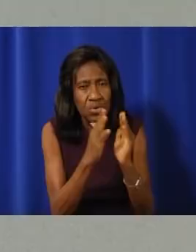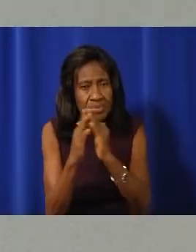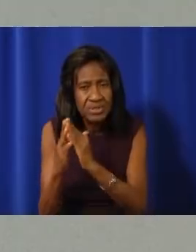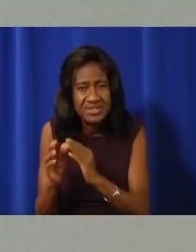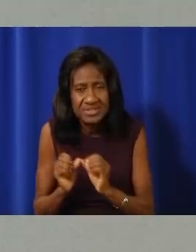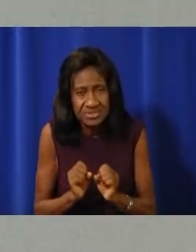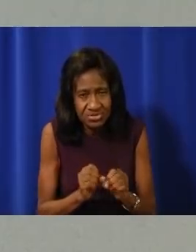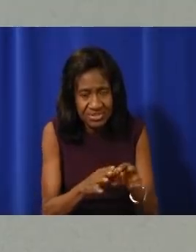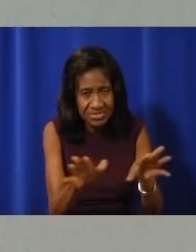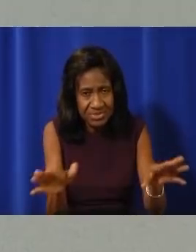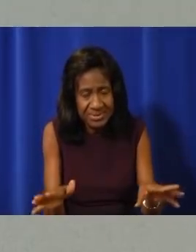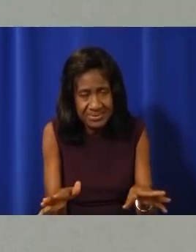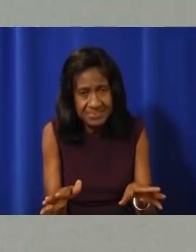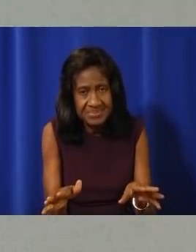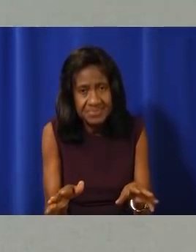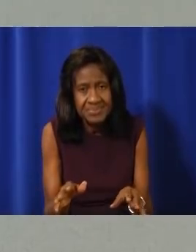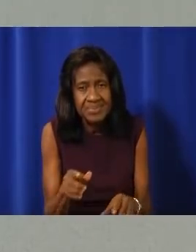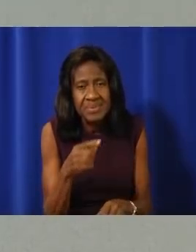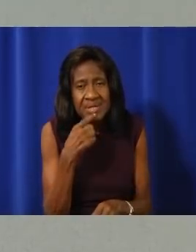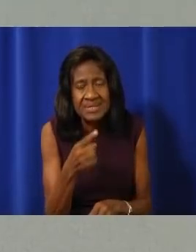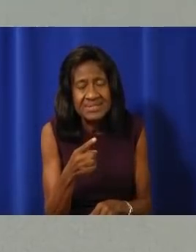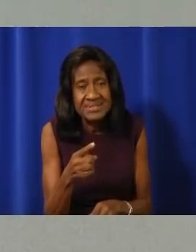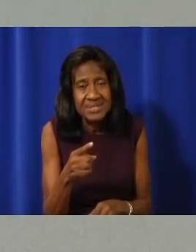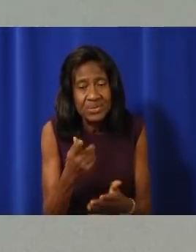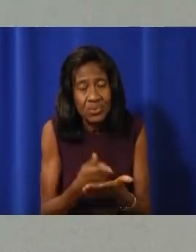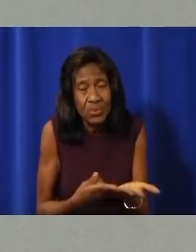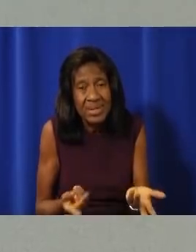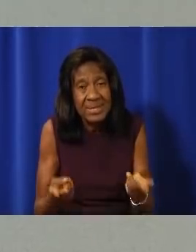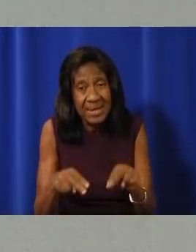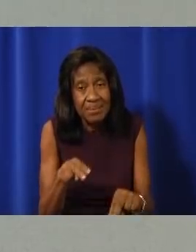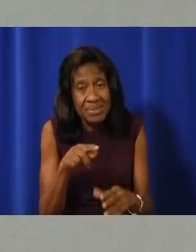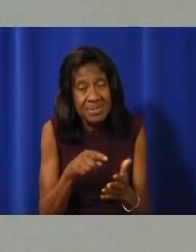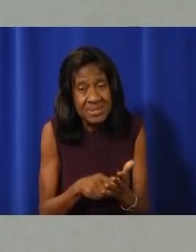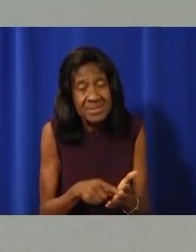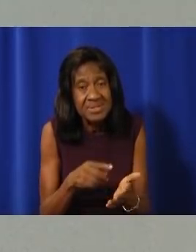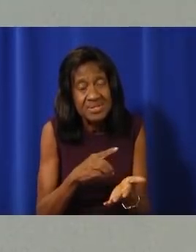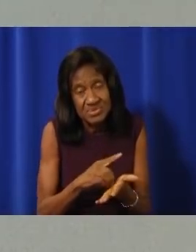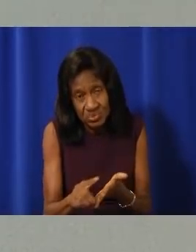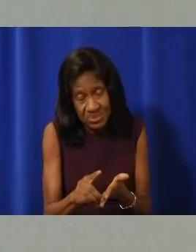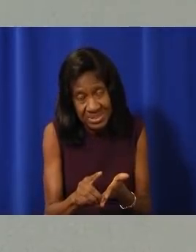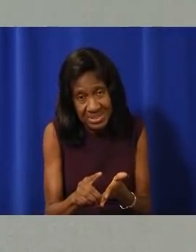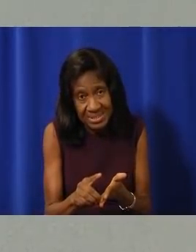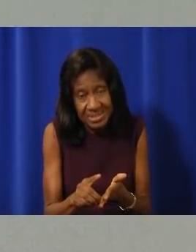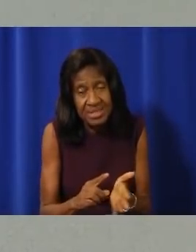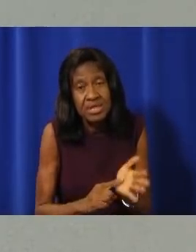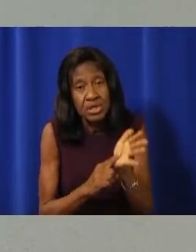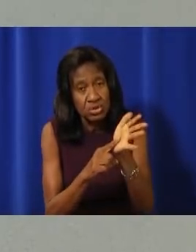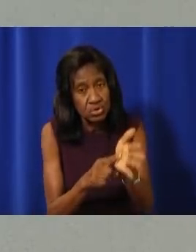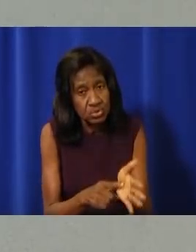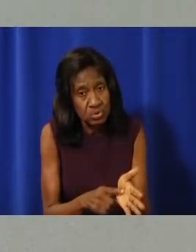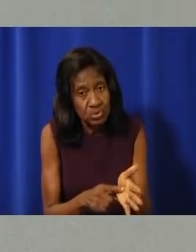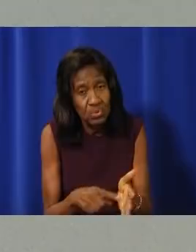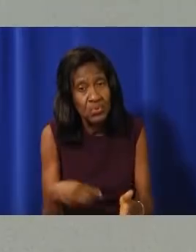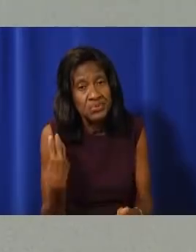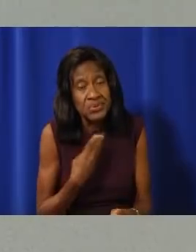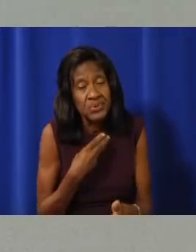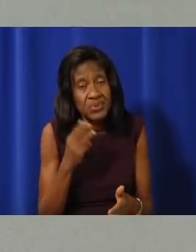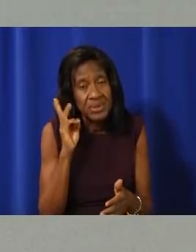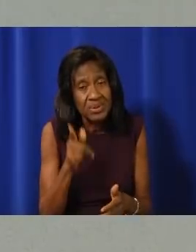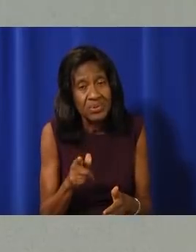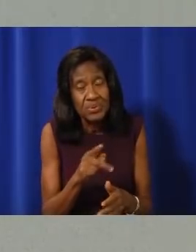week were an incredibly useful test run of our systems, they did show that they could benefit from additional